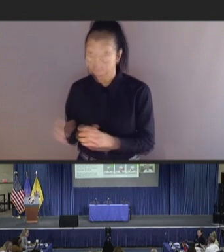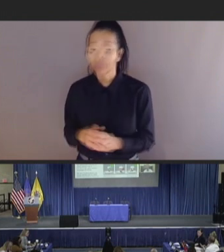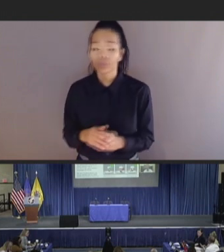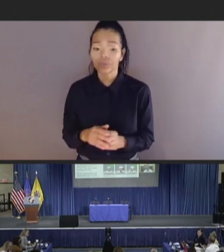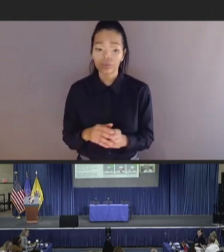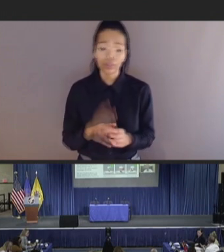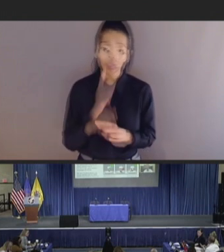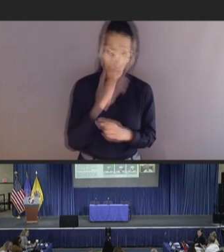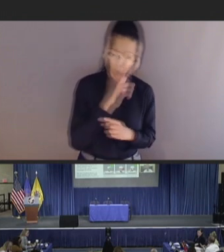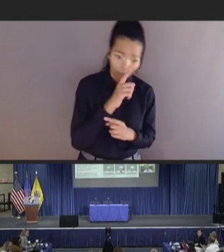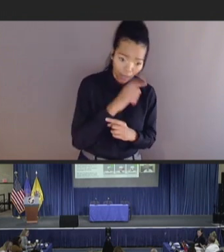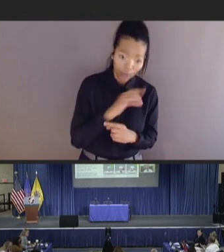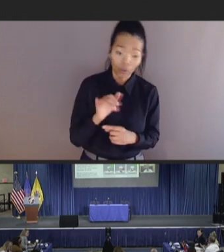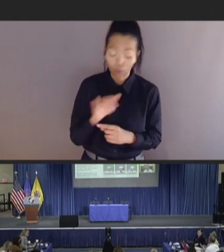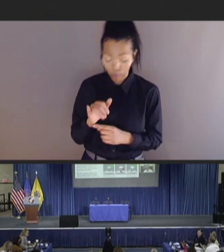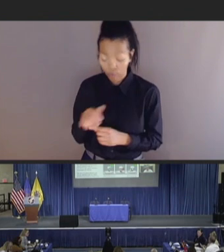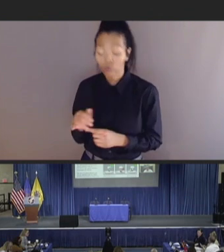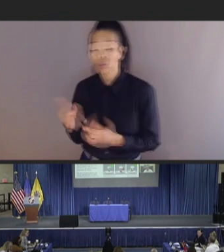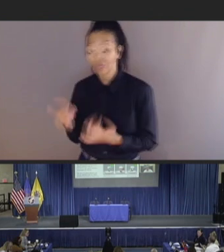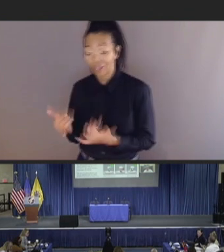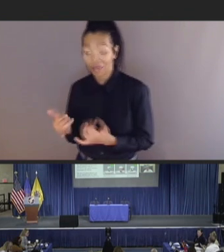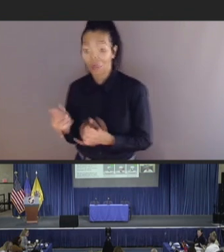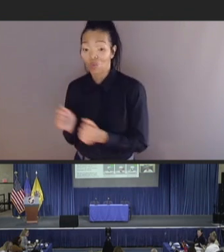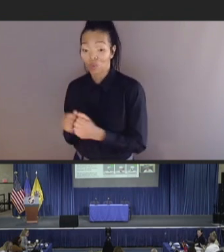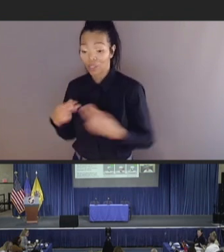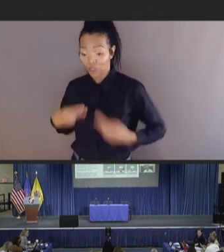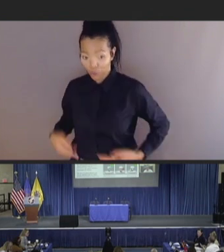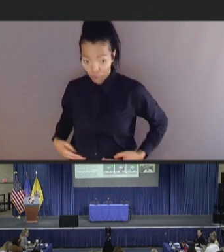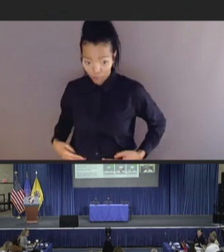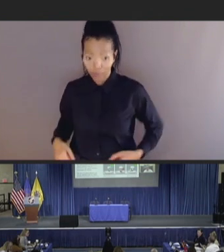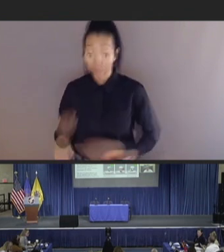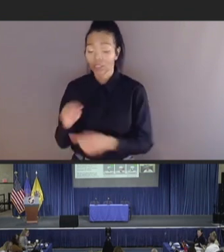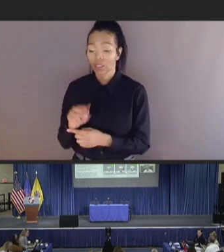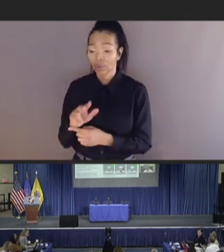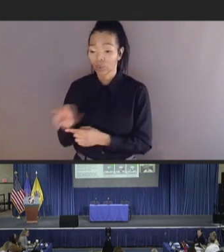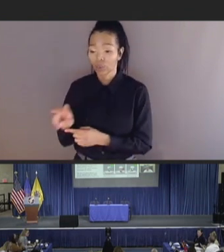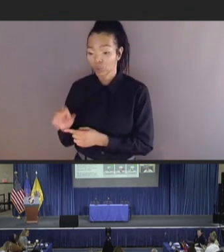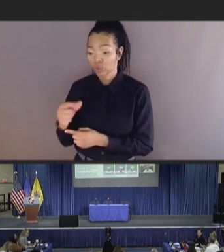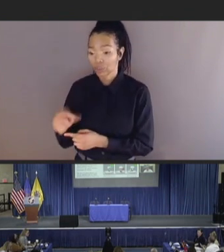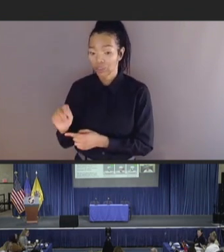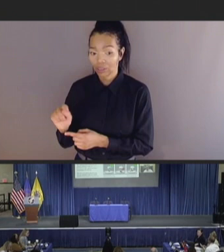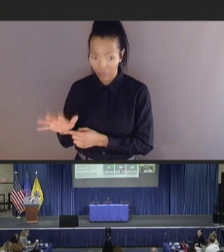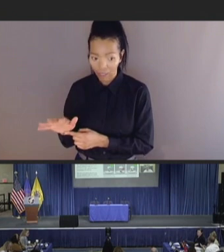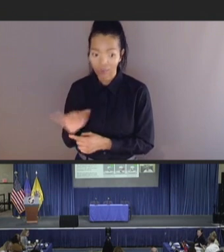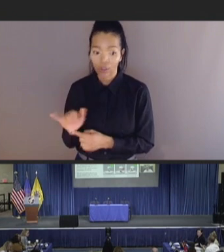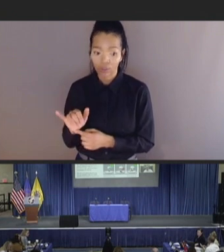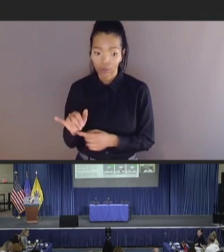but now really in humans, and in particular this N332GT5